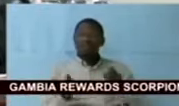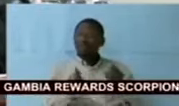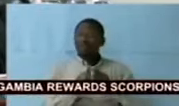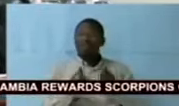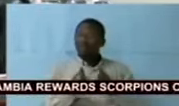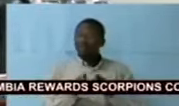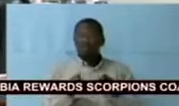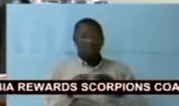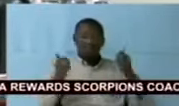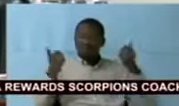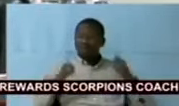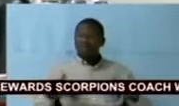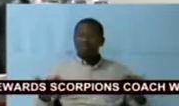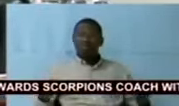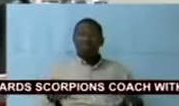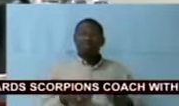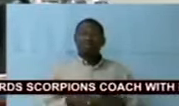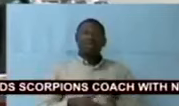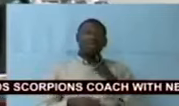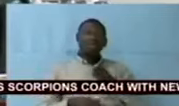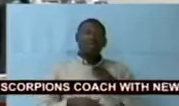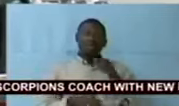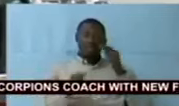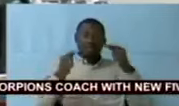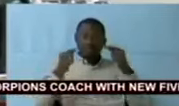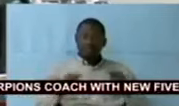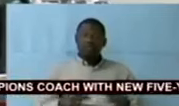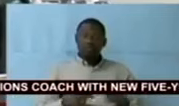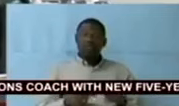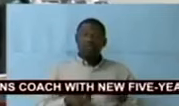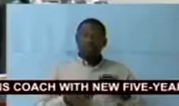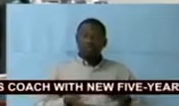That statement was wrongfully admitted.